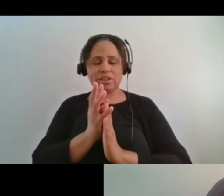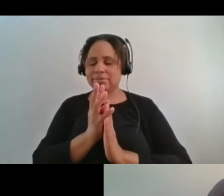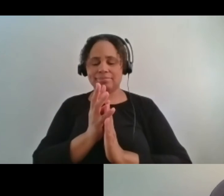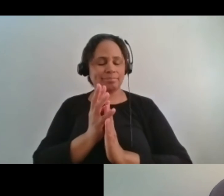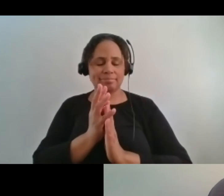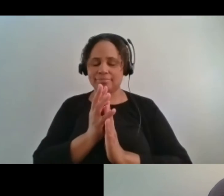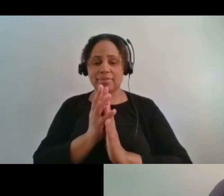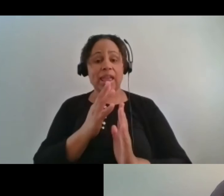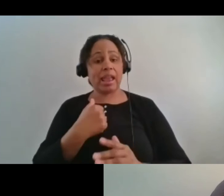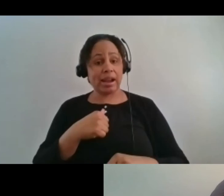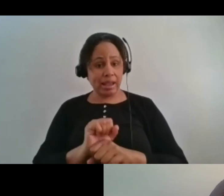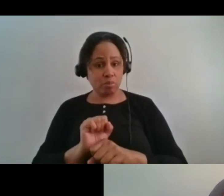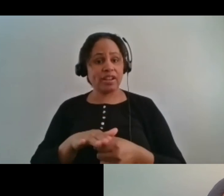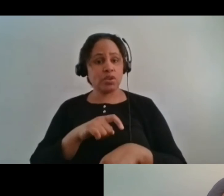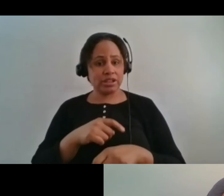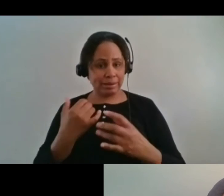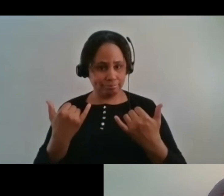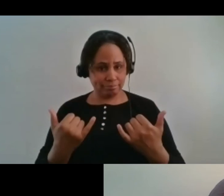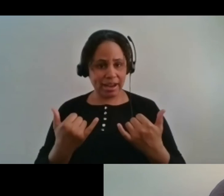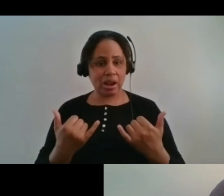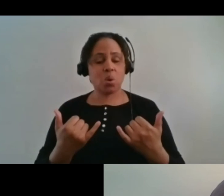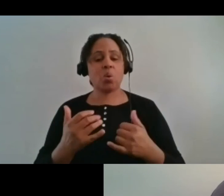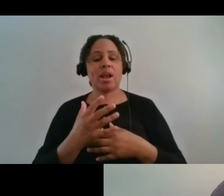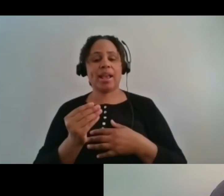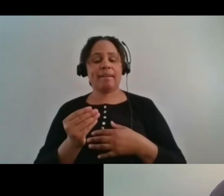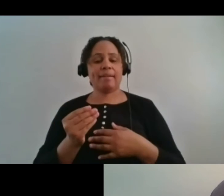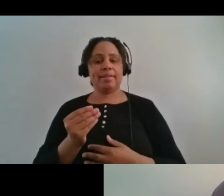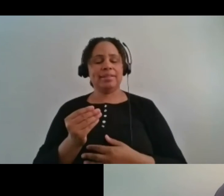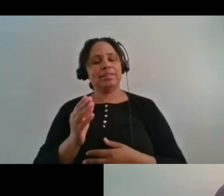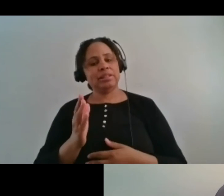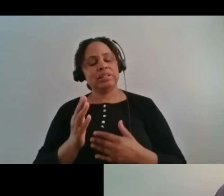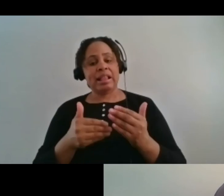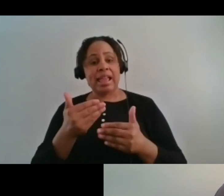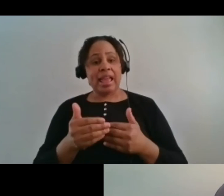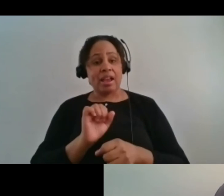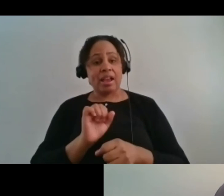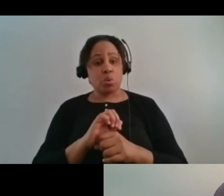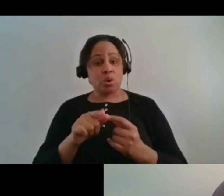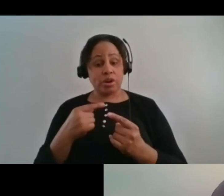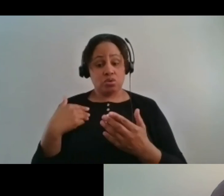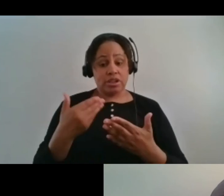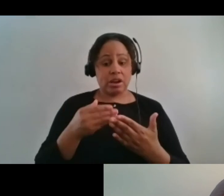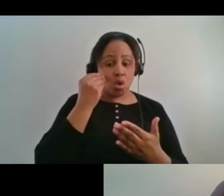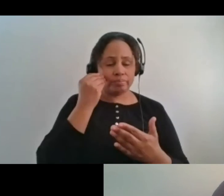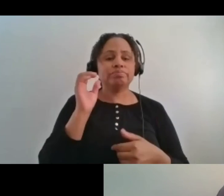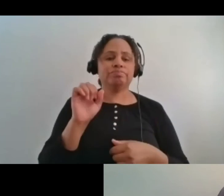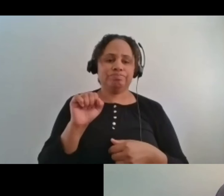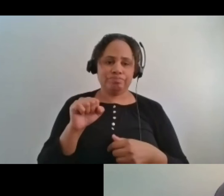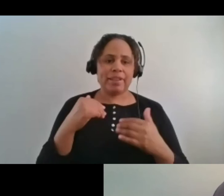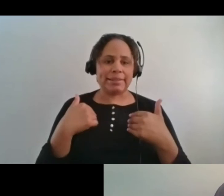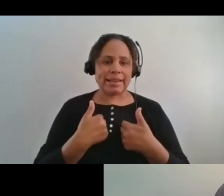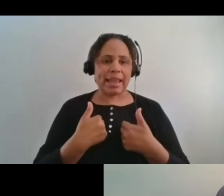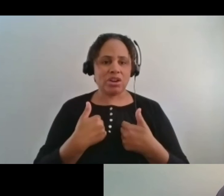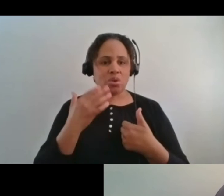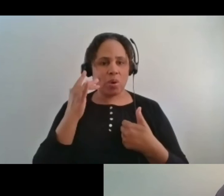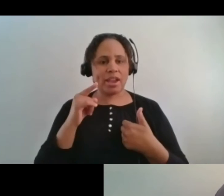And I'm working full time. And I mean, after work, when you get home, you are tired because you're consistently moving at